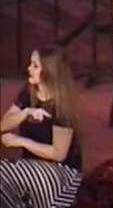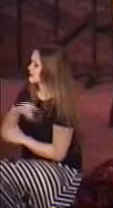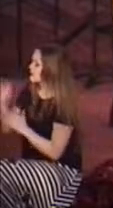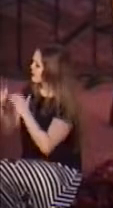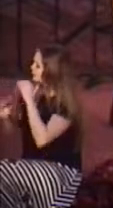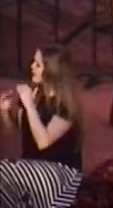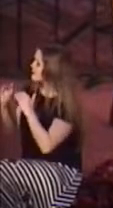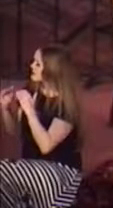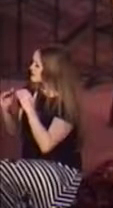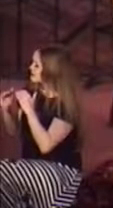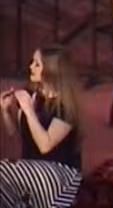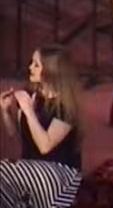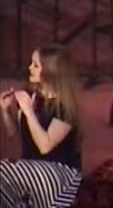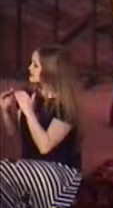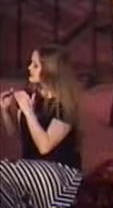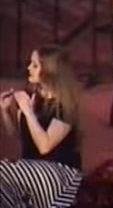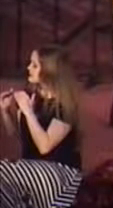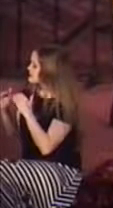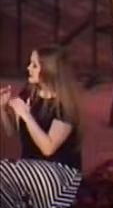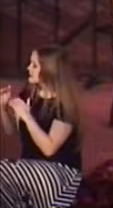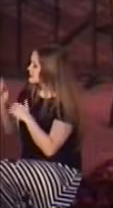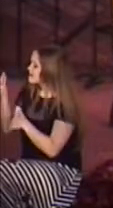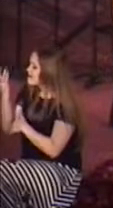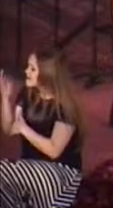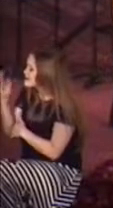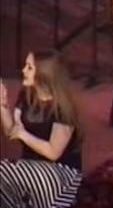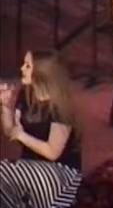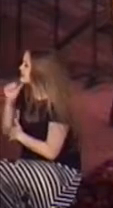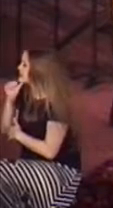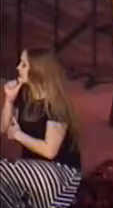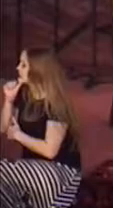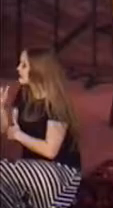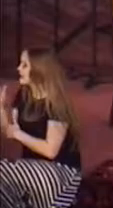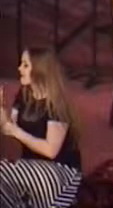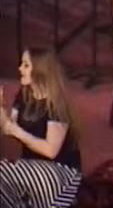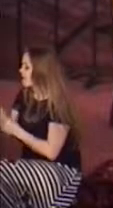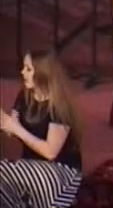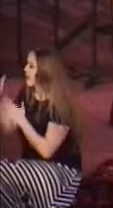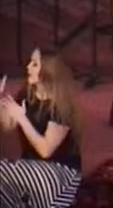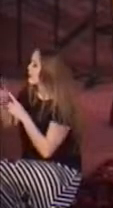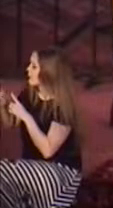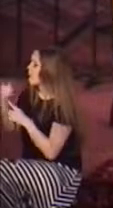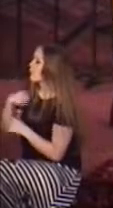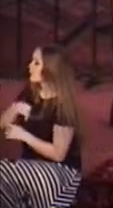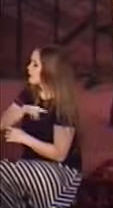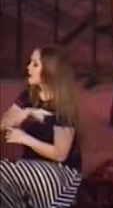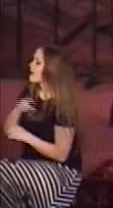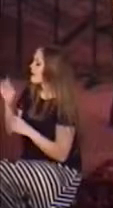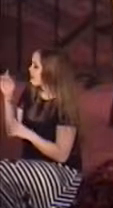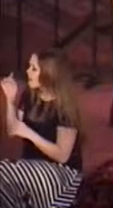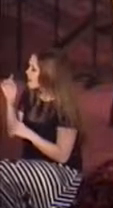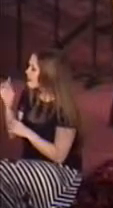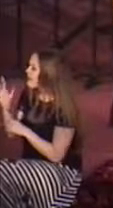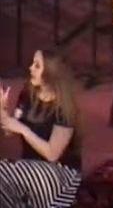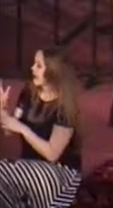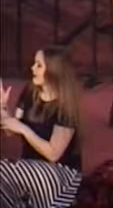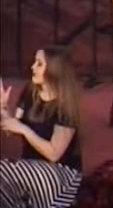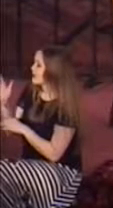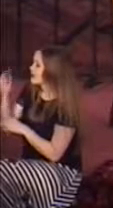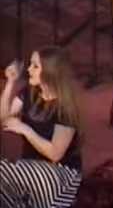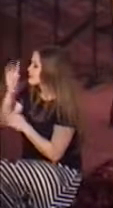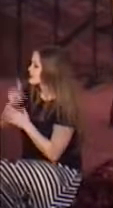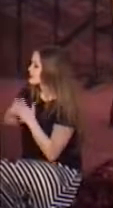in such a way that the trees don't give off the light, but we give off the light of Jesus Christ. This is my